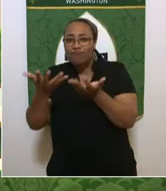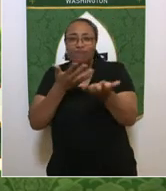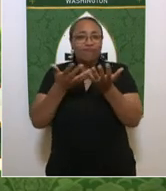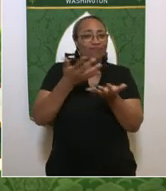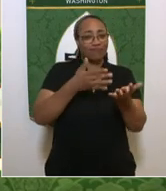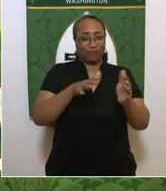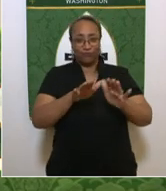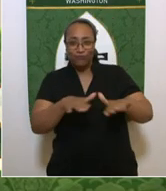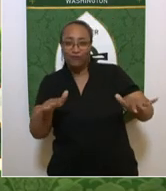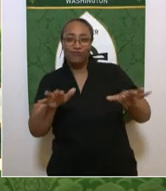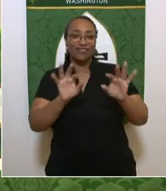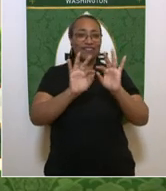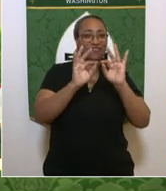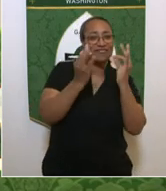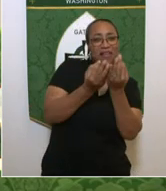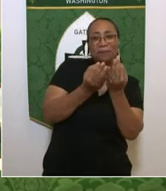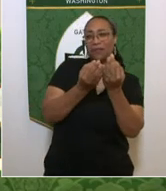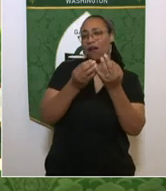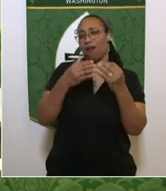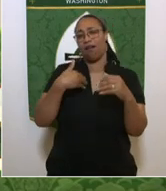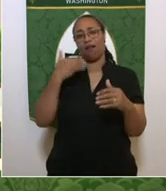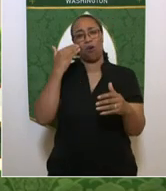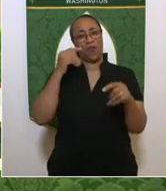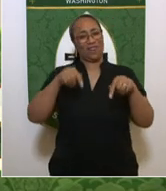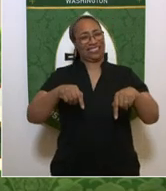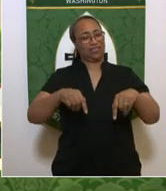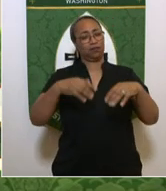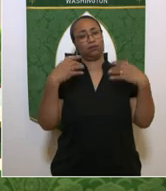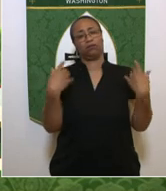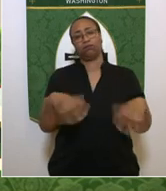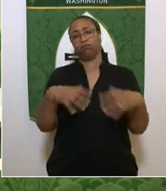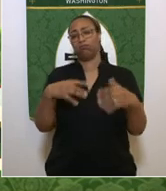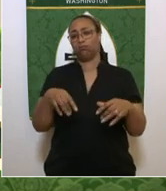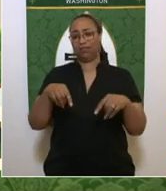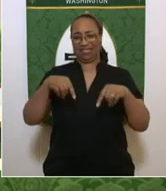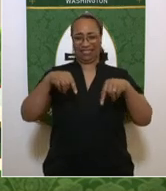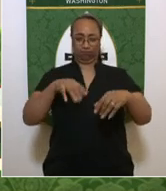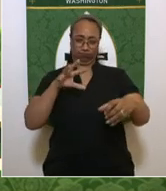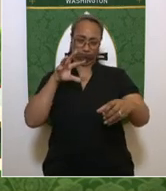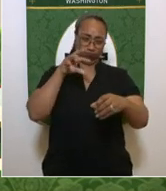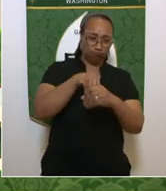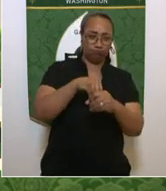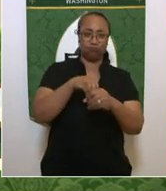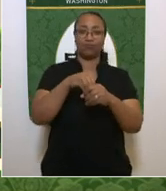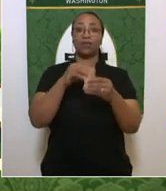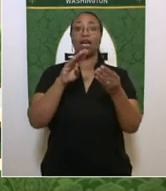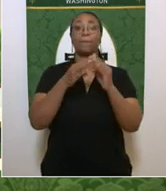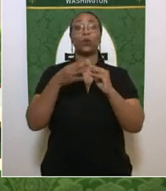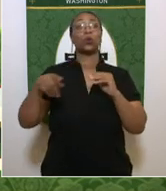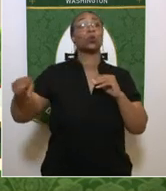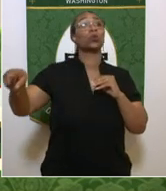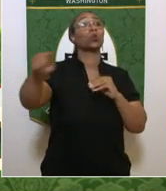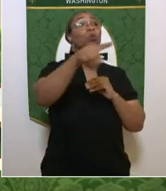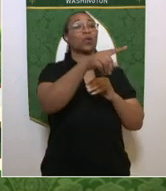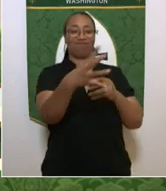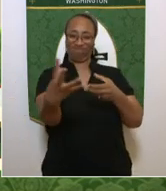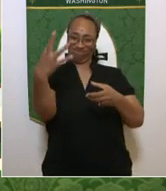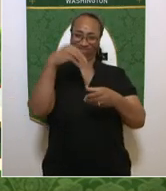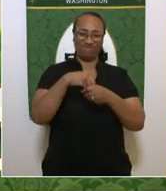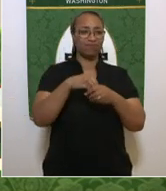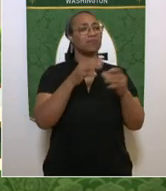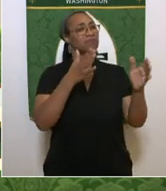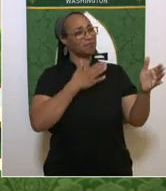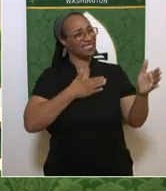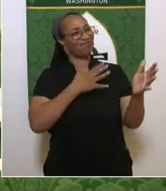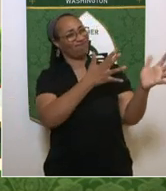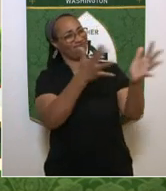a wonderful part of the Washington, D.C. community. So give yourselves another round of applause.